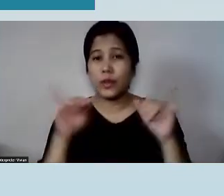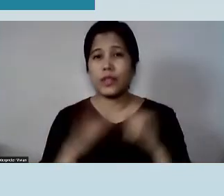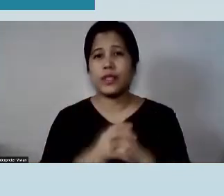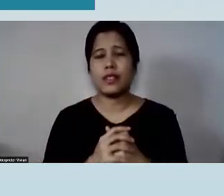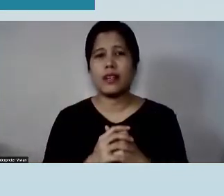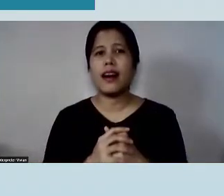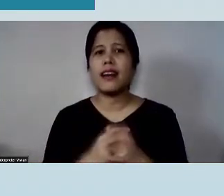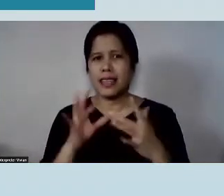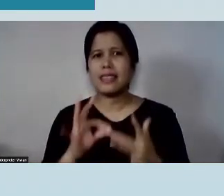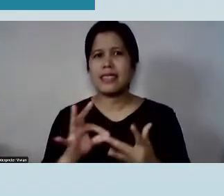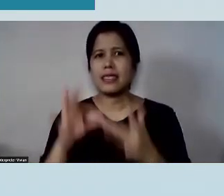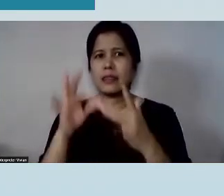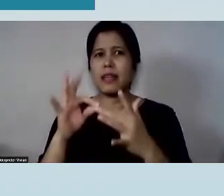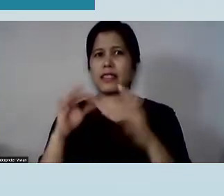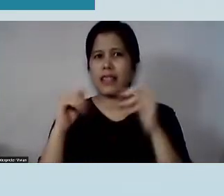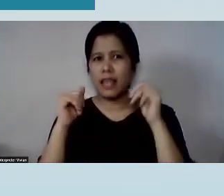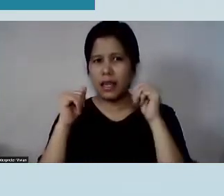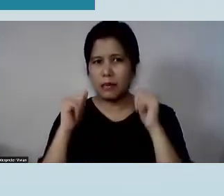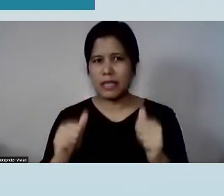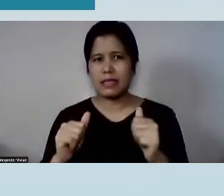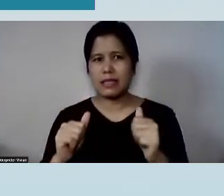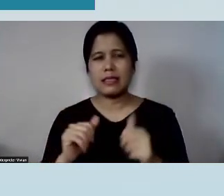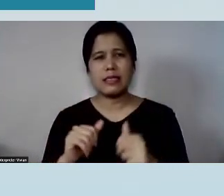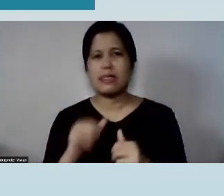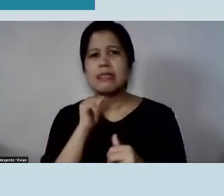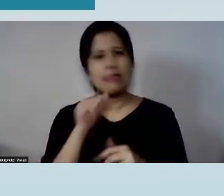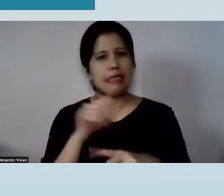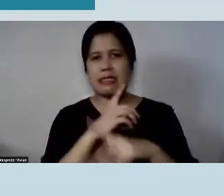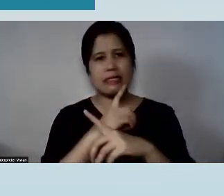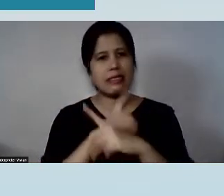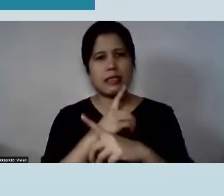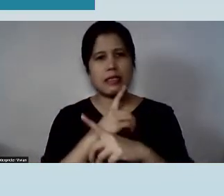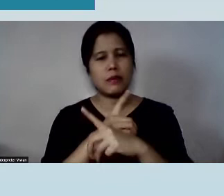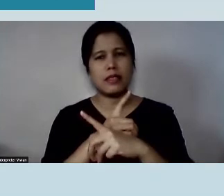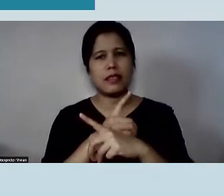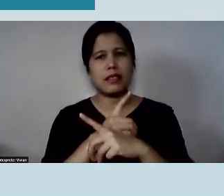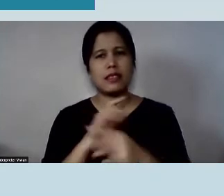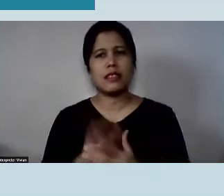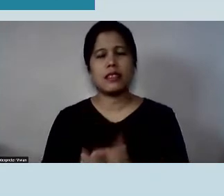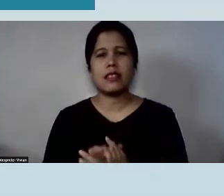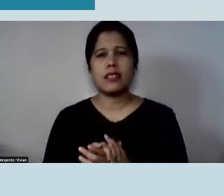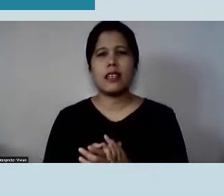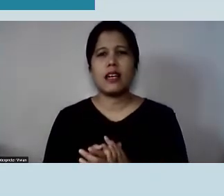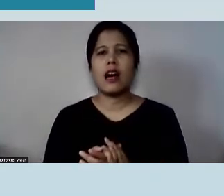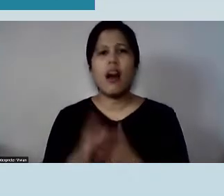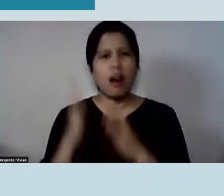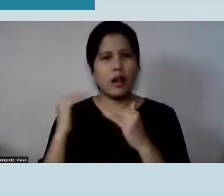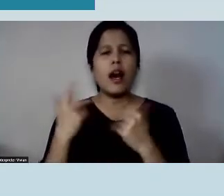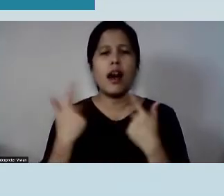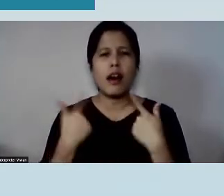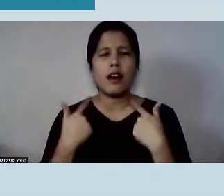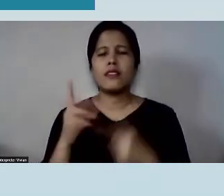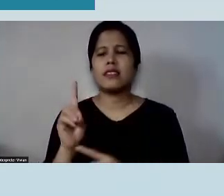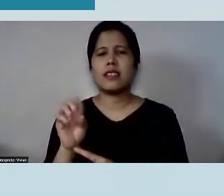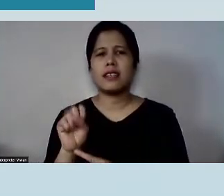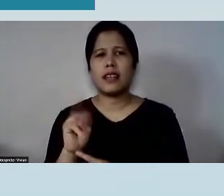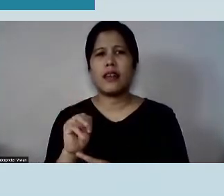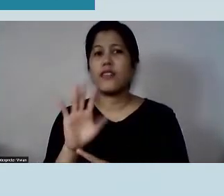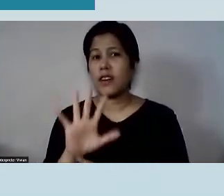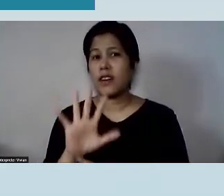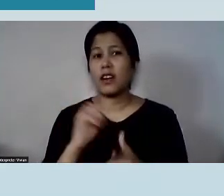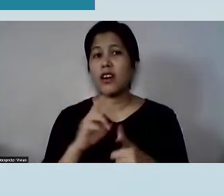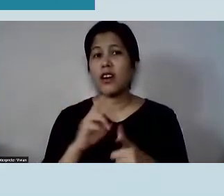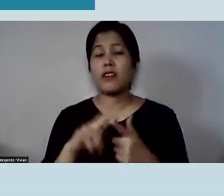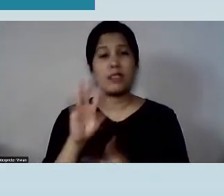ability, not a disability. I wish there will be a DSM-5 or 6R saying that this is, we